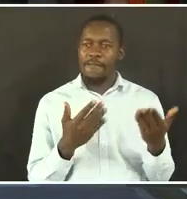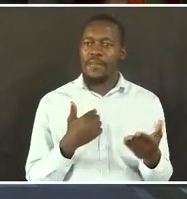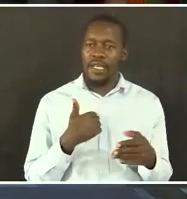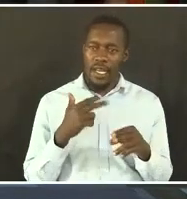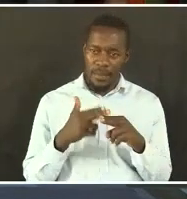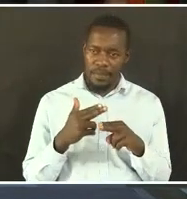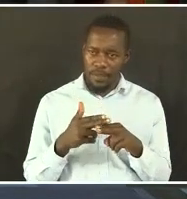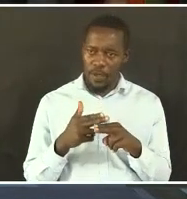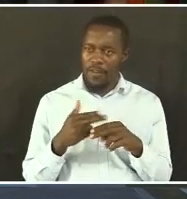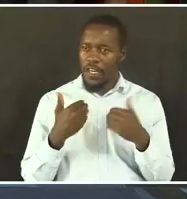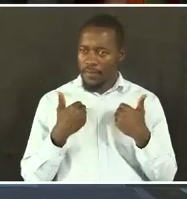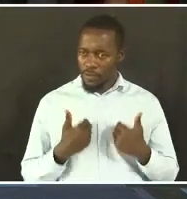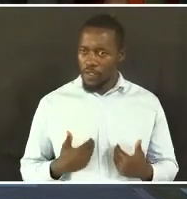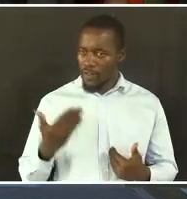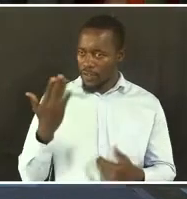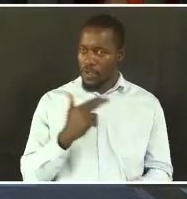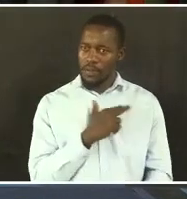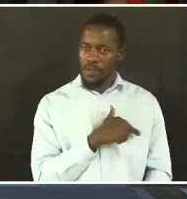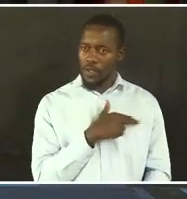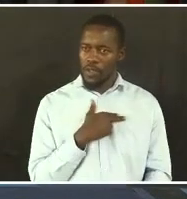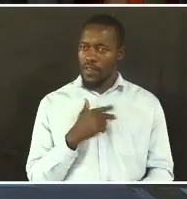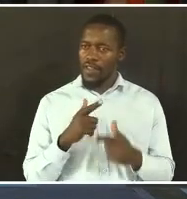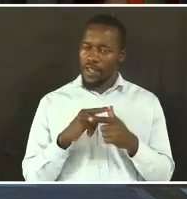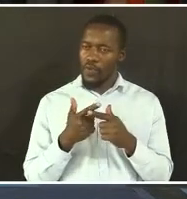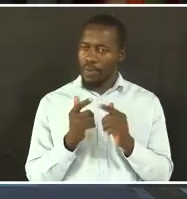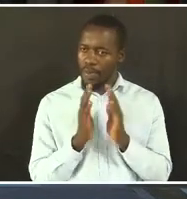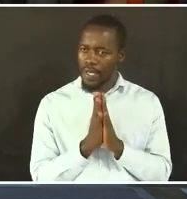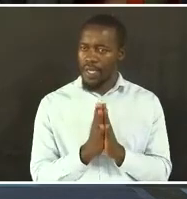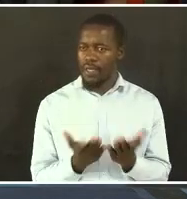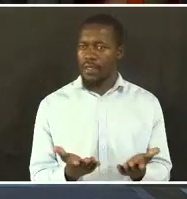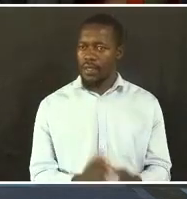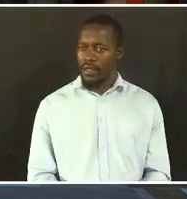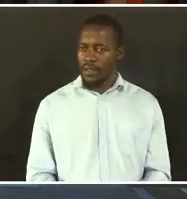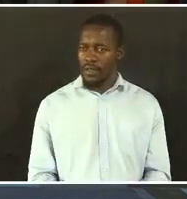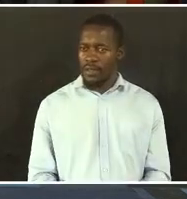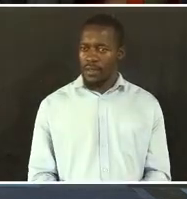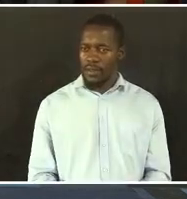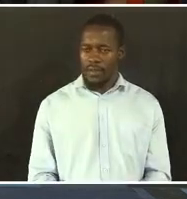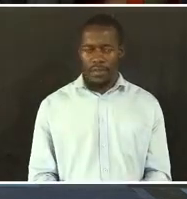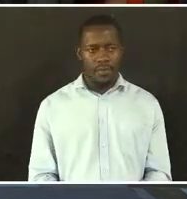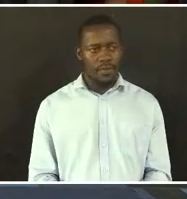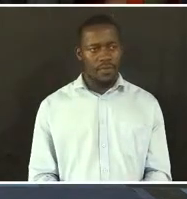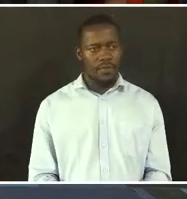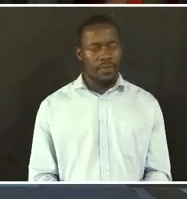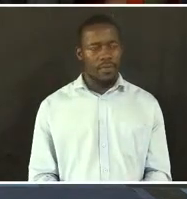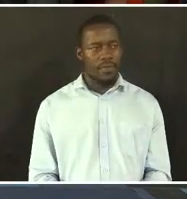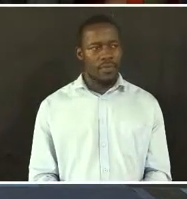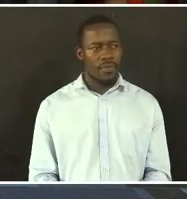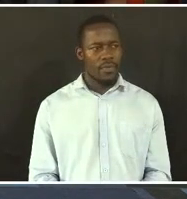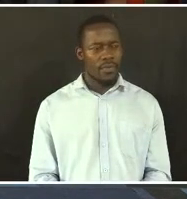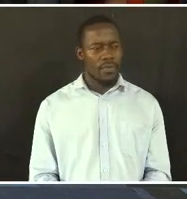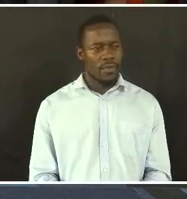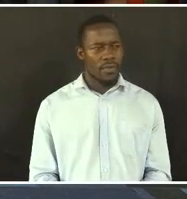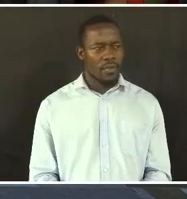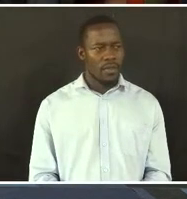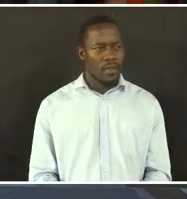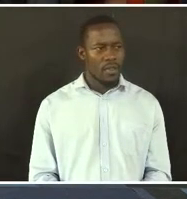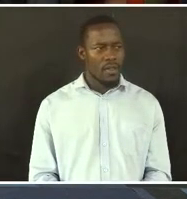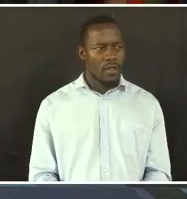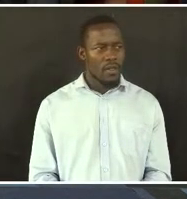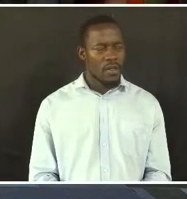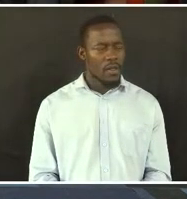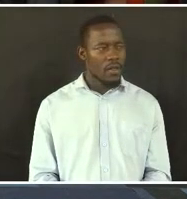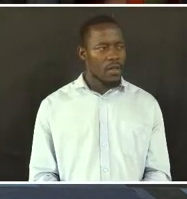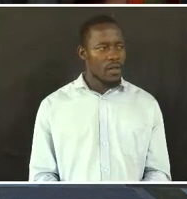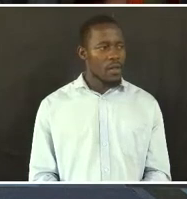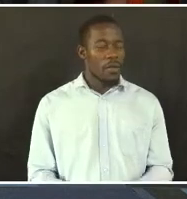in hospital, I will pray for them. And each of us can pick only two people to pray for. We can say, I am in the compassionate side of